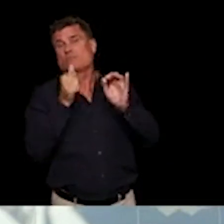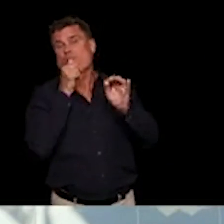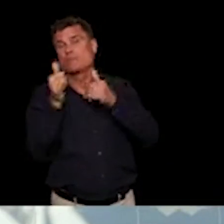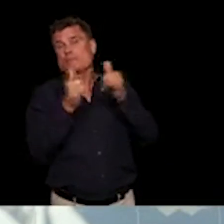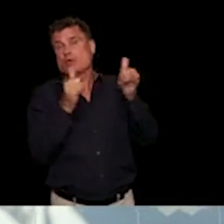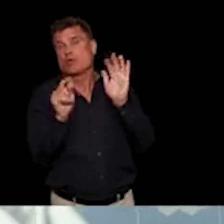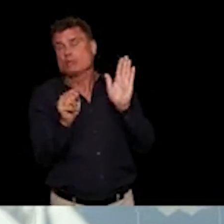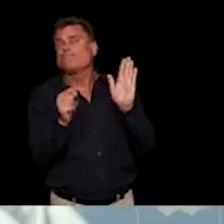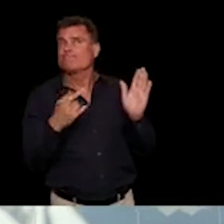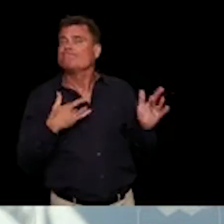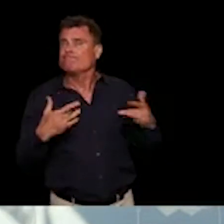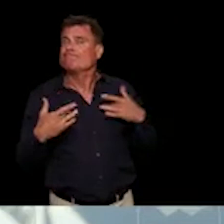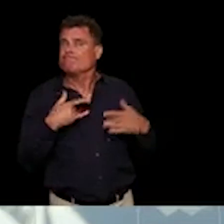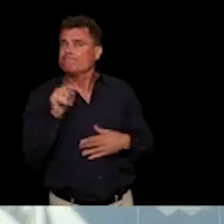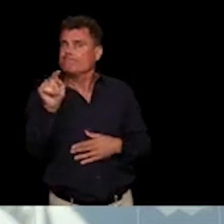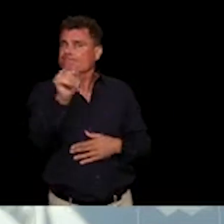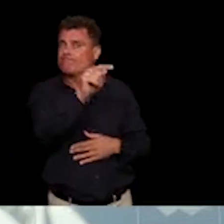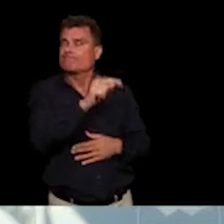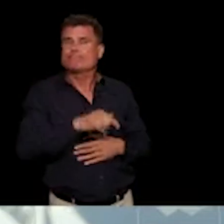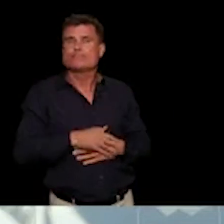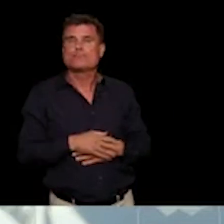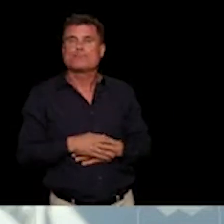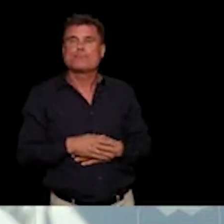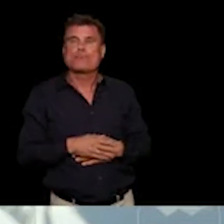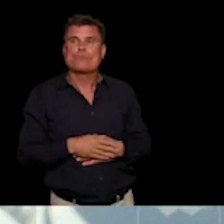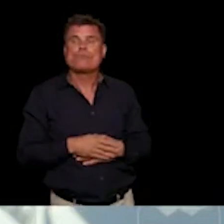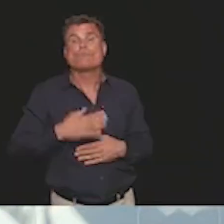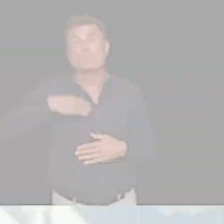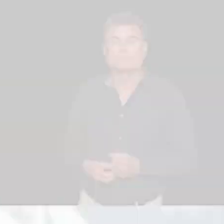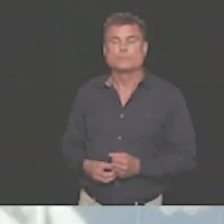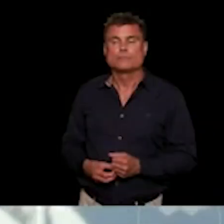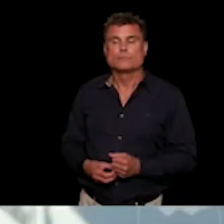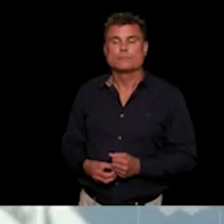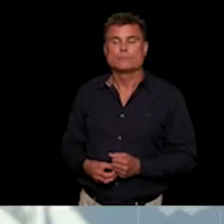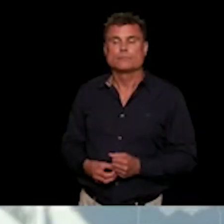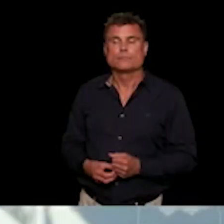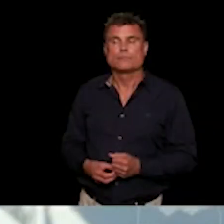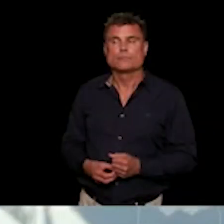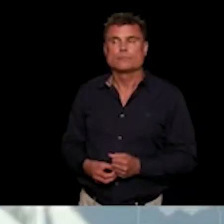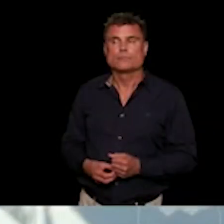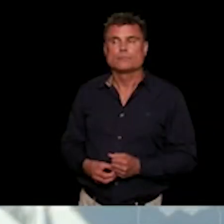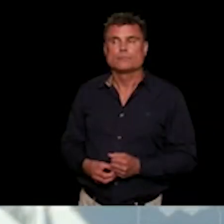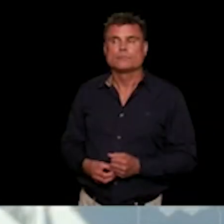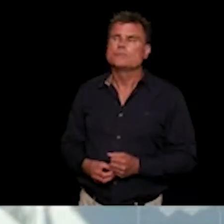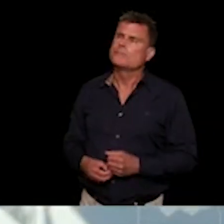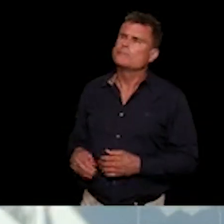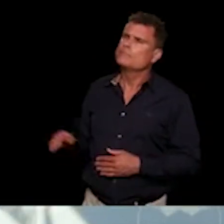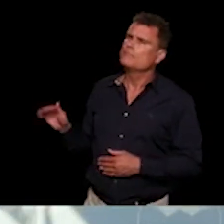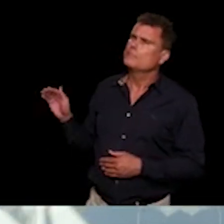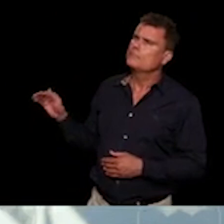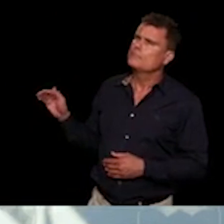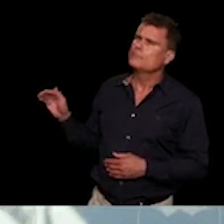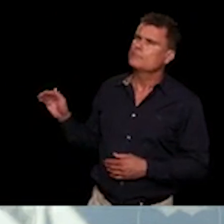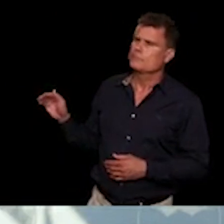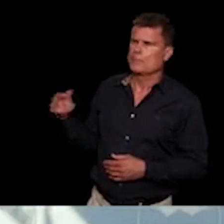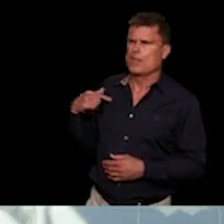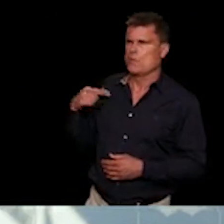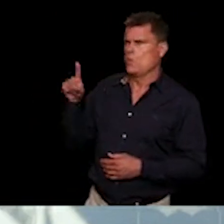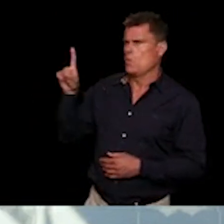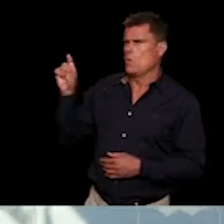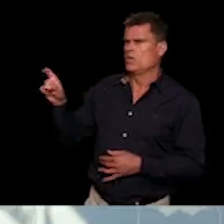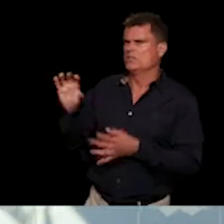And it's a concern, and it's certainly something my colleague, the Solicitor General, is looking at. Hi, Minister. I just wanted to follow up on Tanya's question